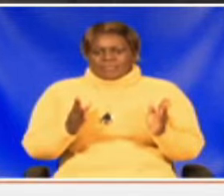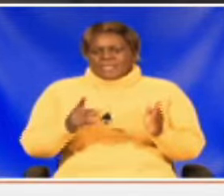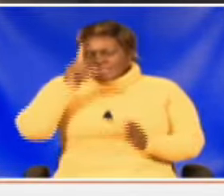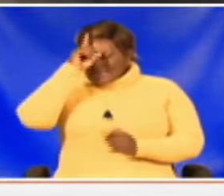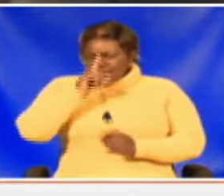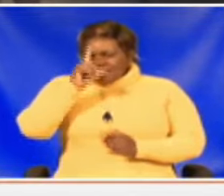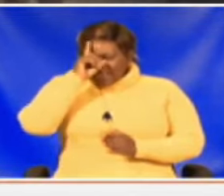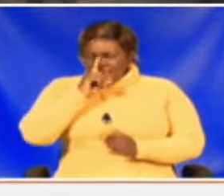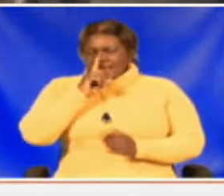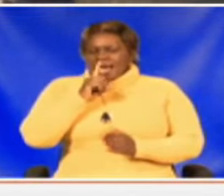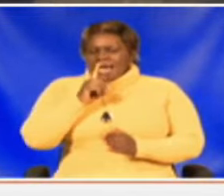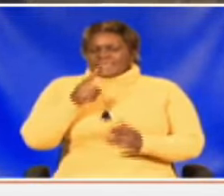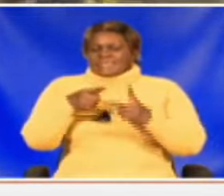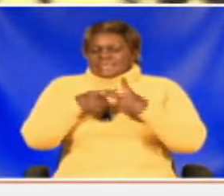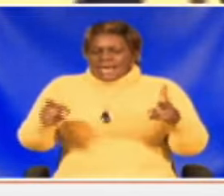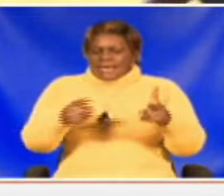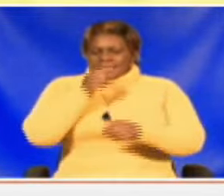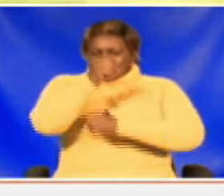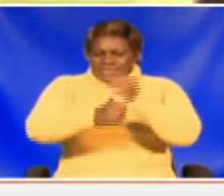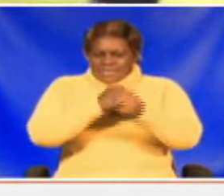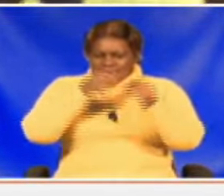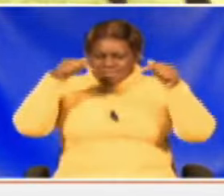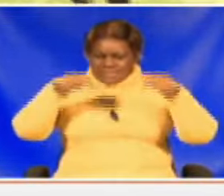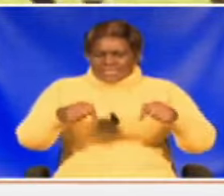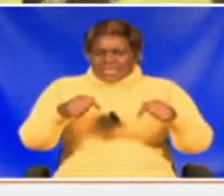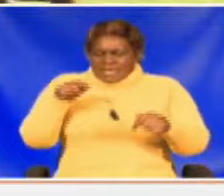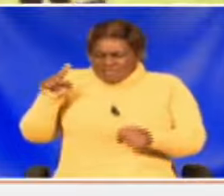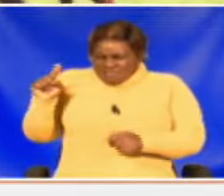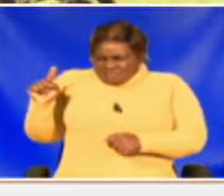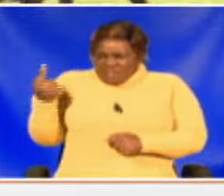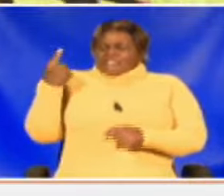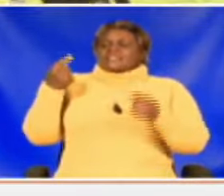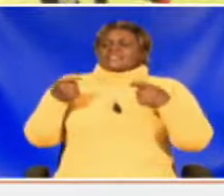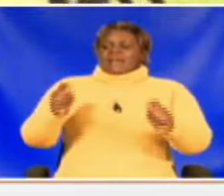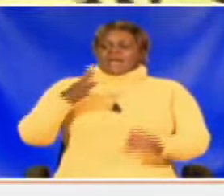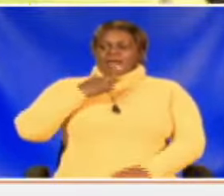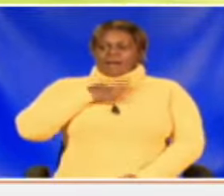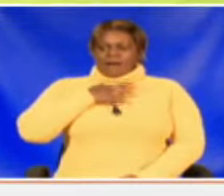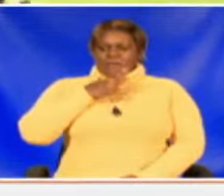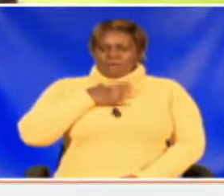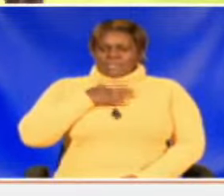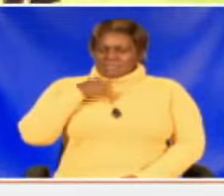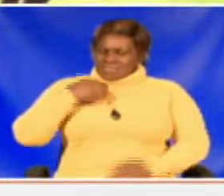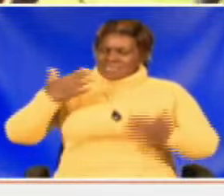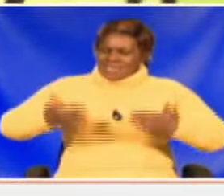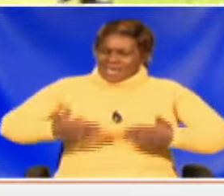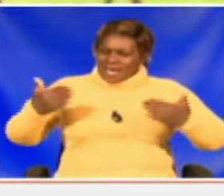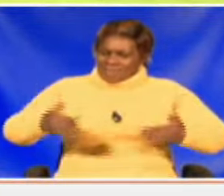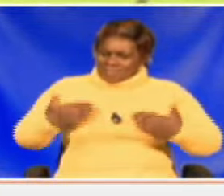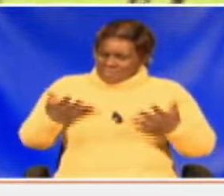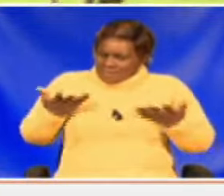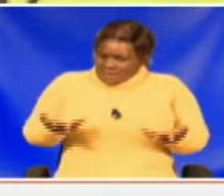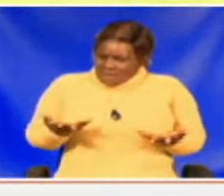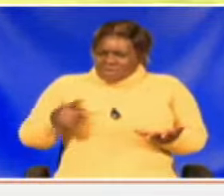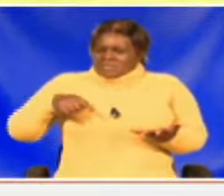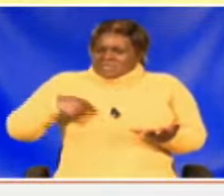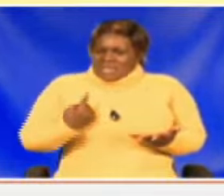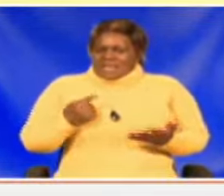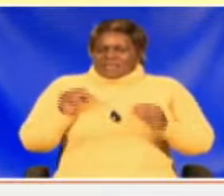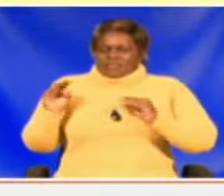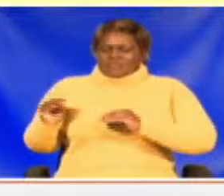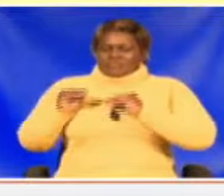seriously went into it this year. This is our first try. And I am happy to say that we have been able